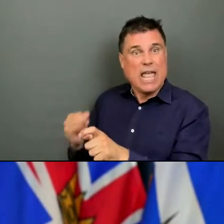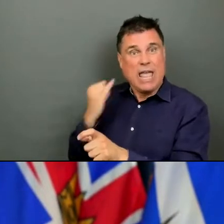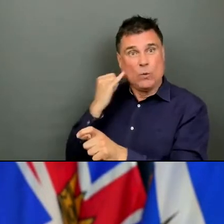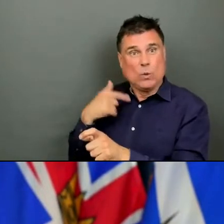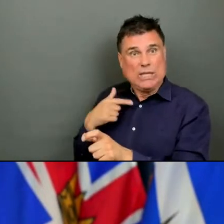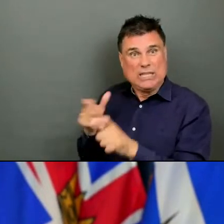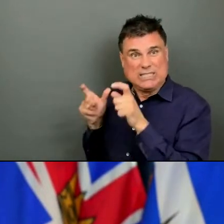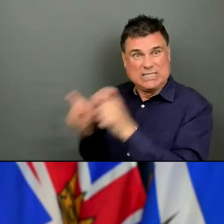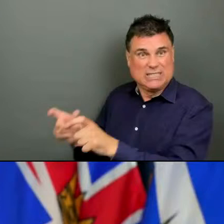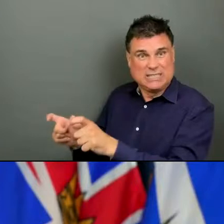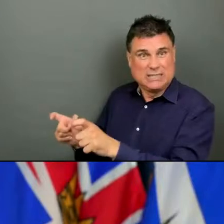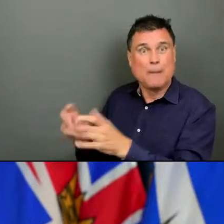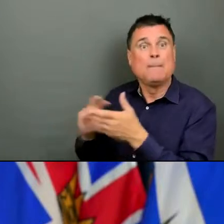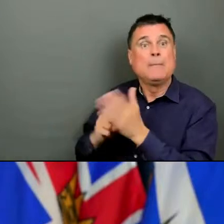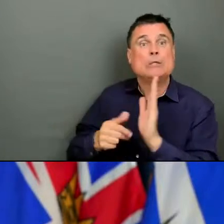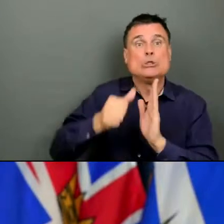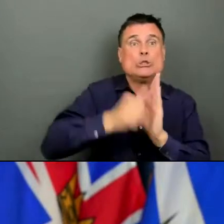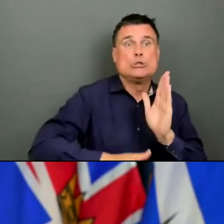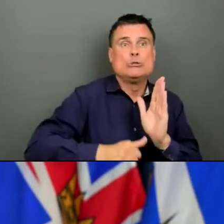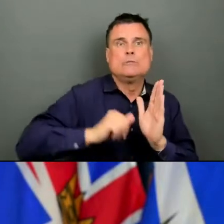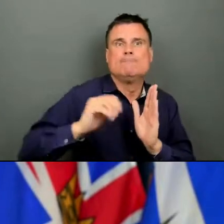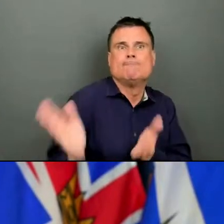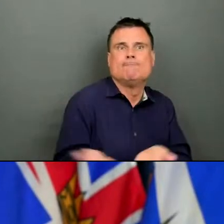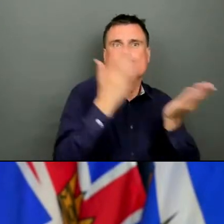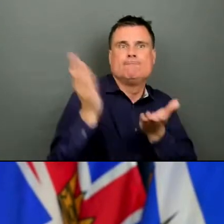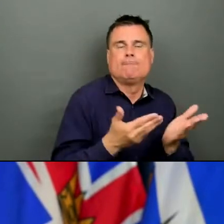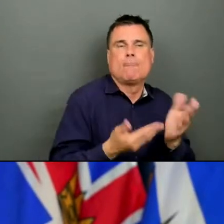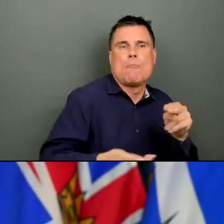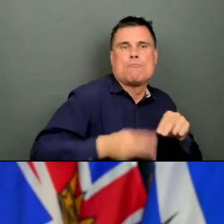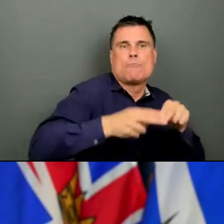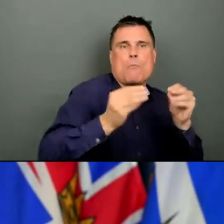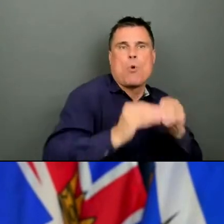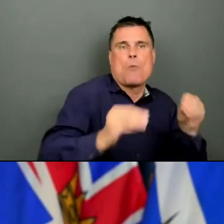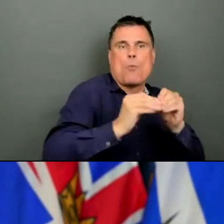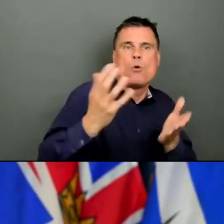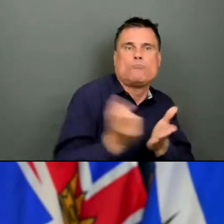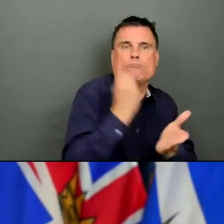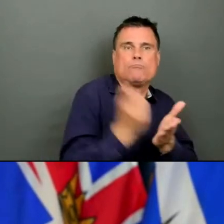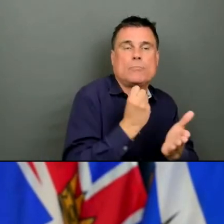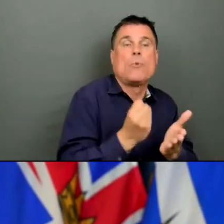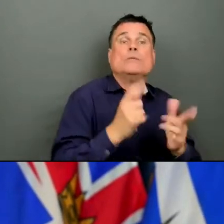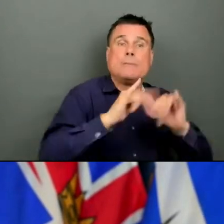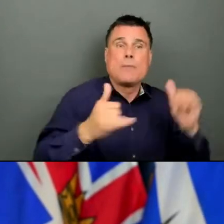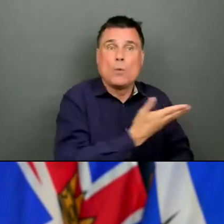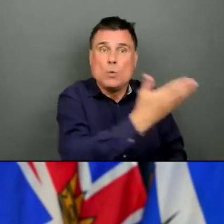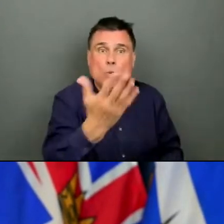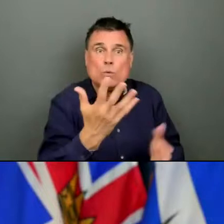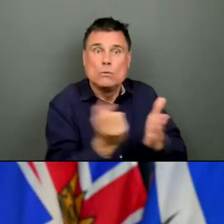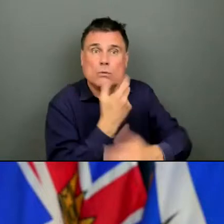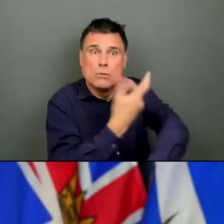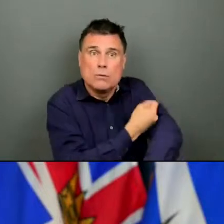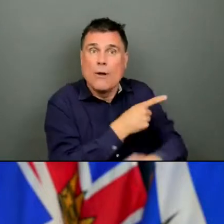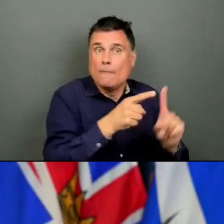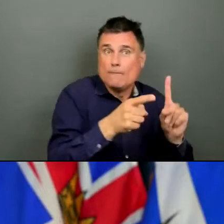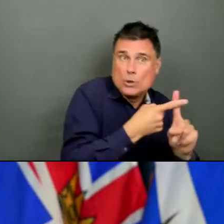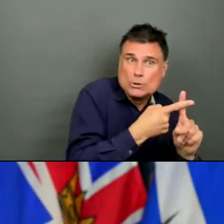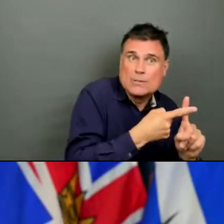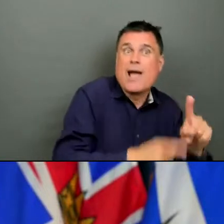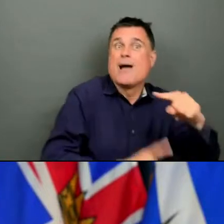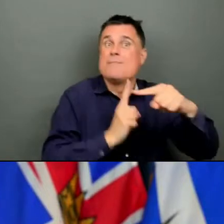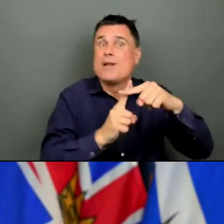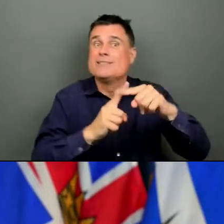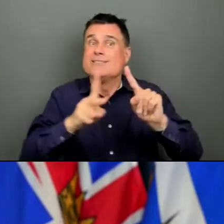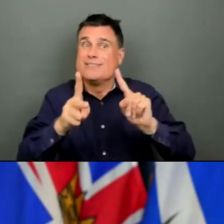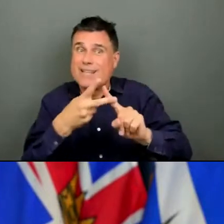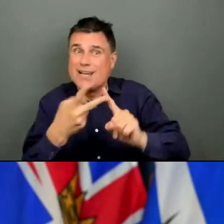keep registering, booking our appointments, and getting our first and second doses, to keep using our COVID skills